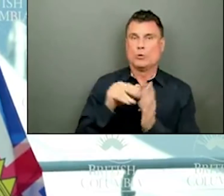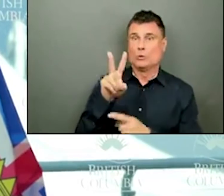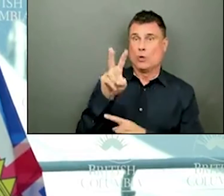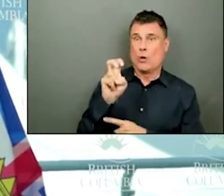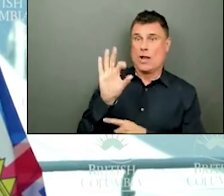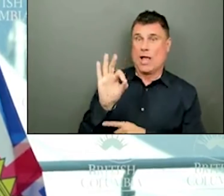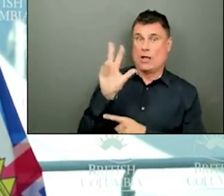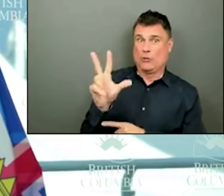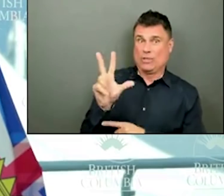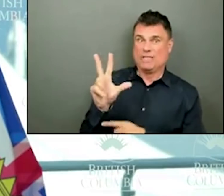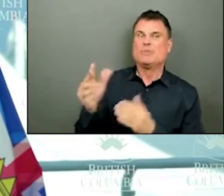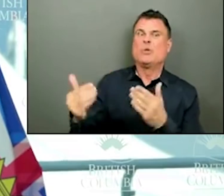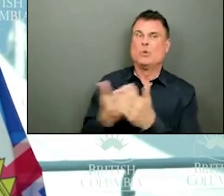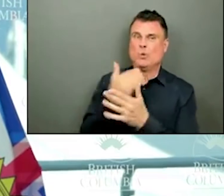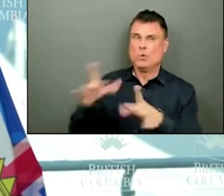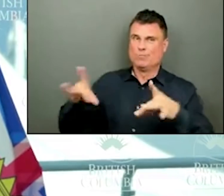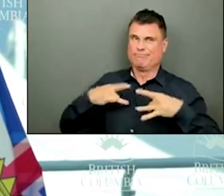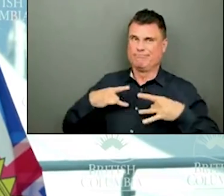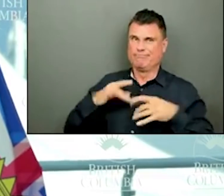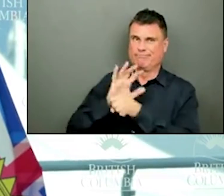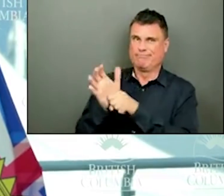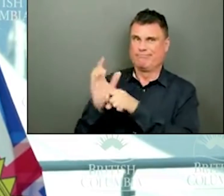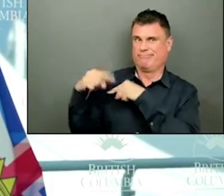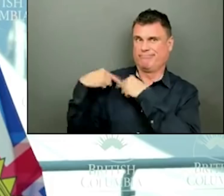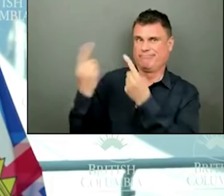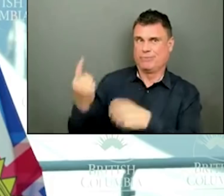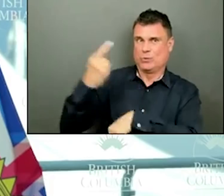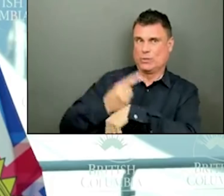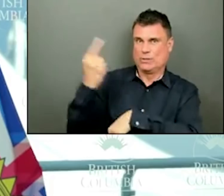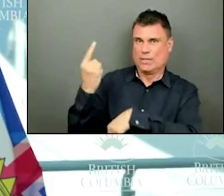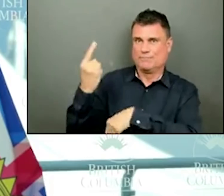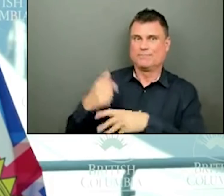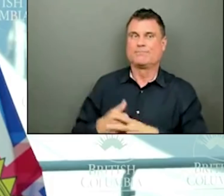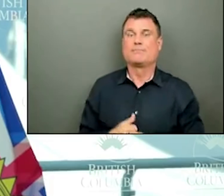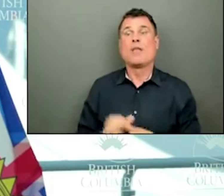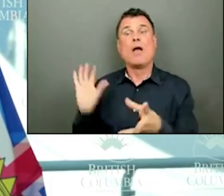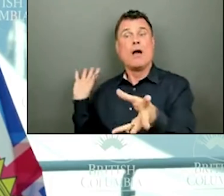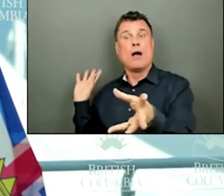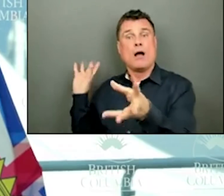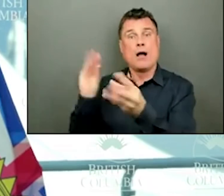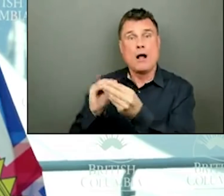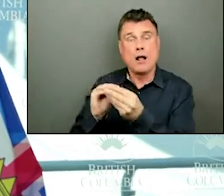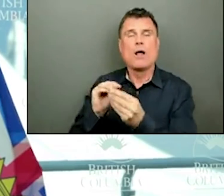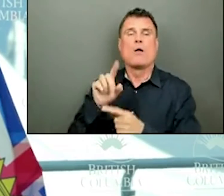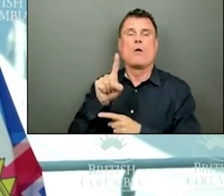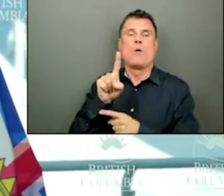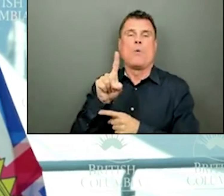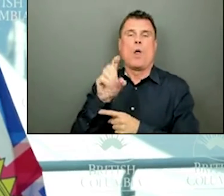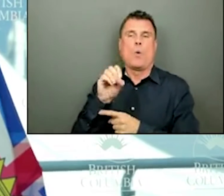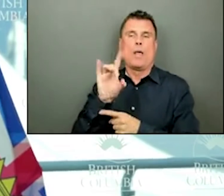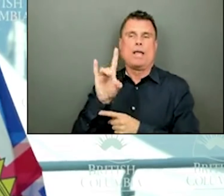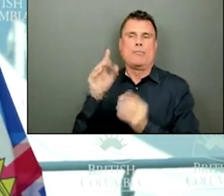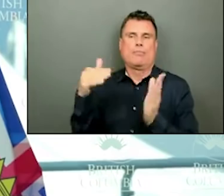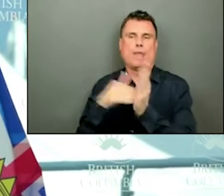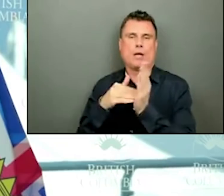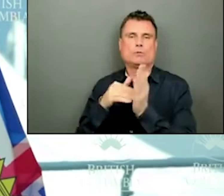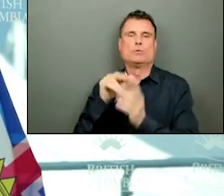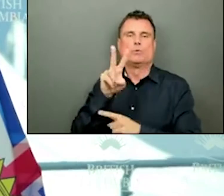1,293 new cases of COVID-19 diagnosed today, bringing the total number of people with COVID-19 in British Columbia